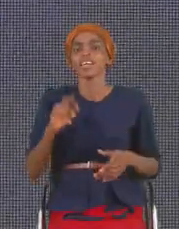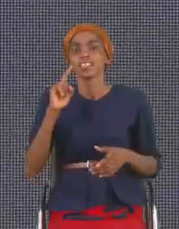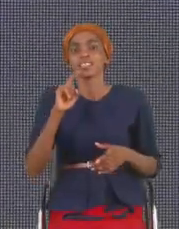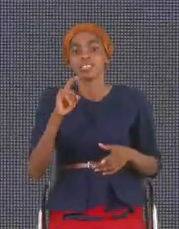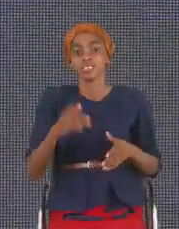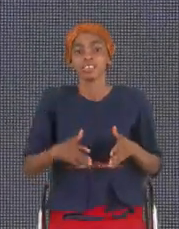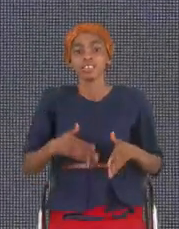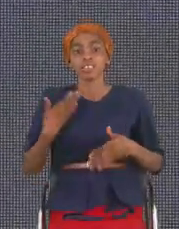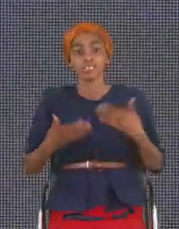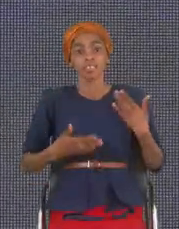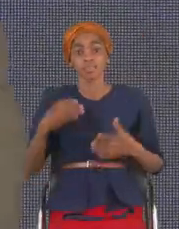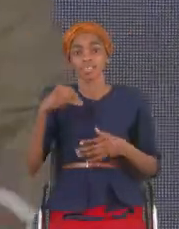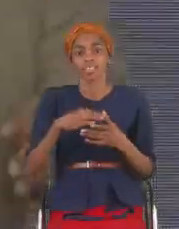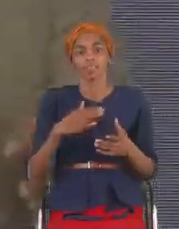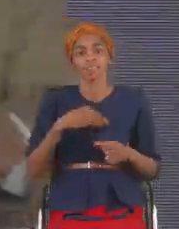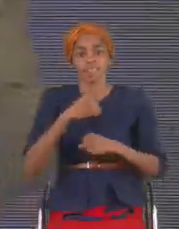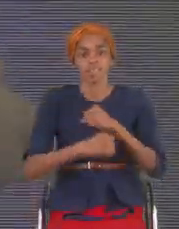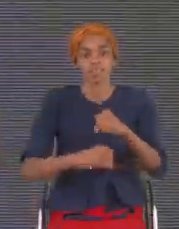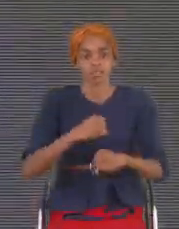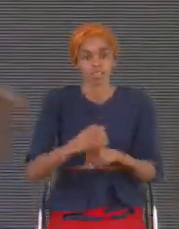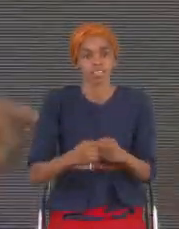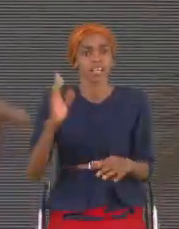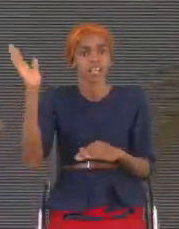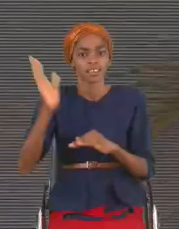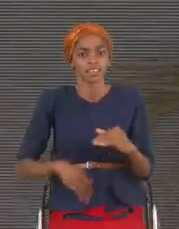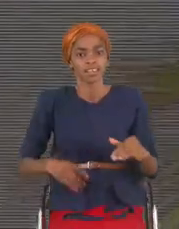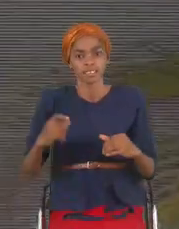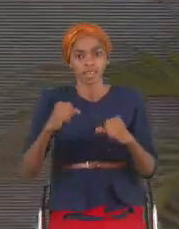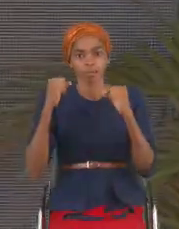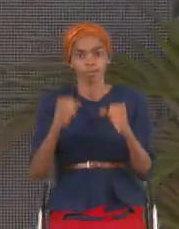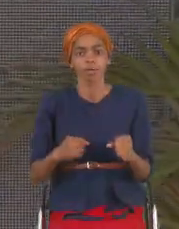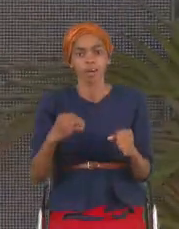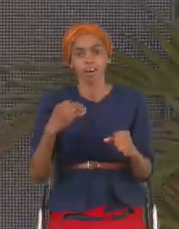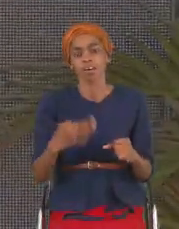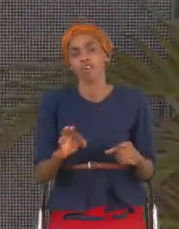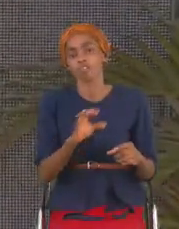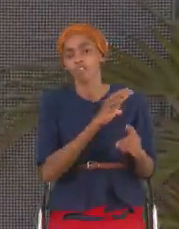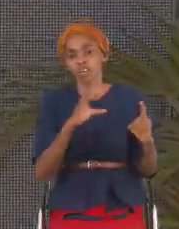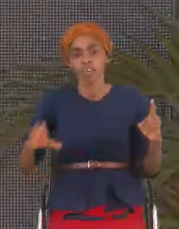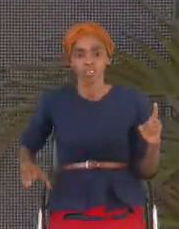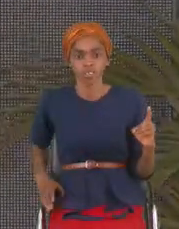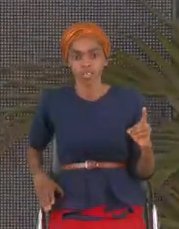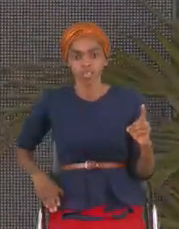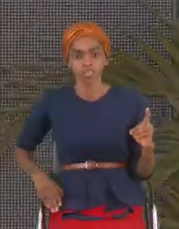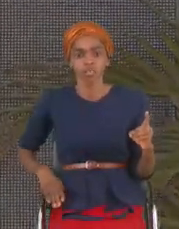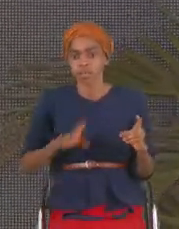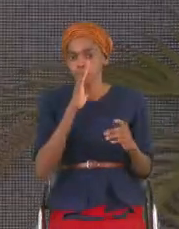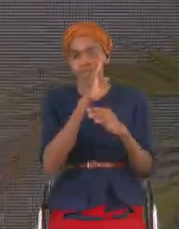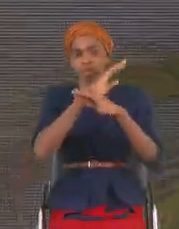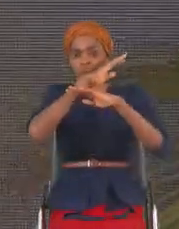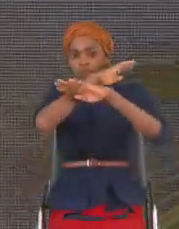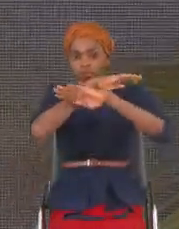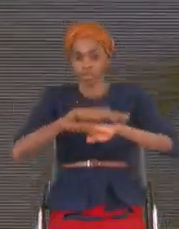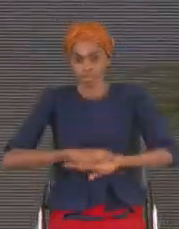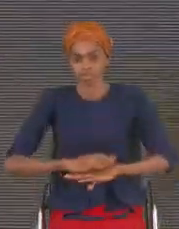in mine infirmities, that the power of Christ may rest upon me.